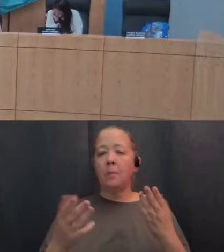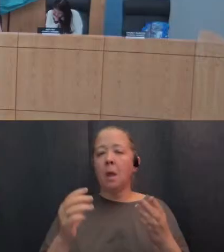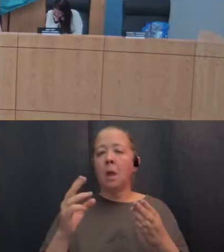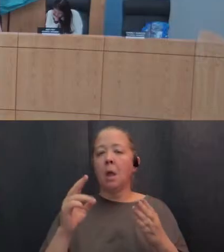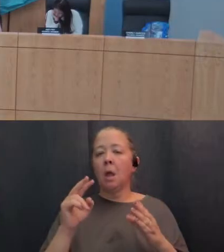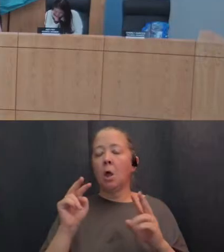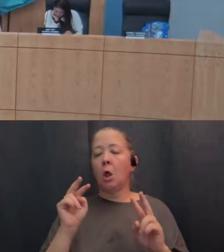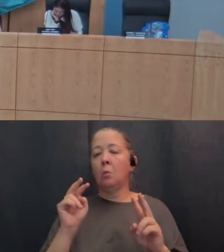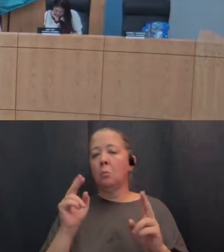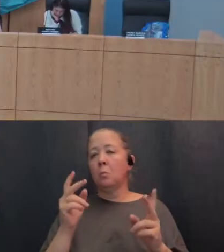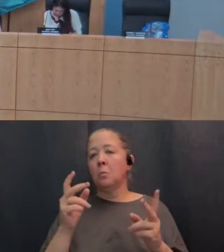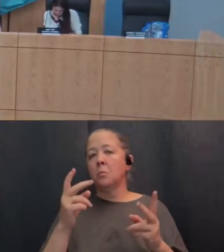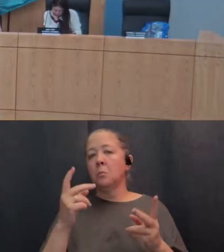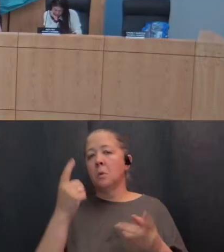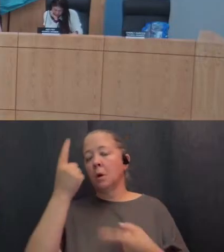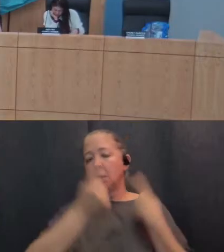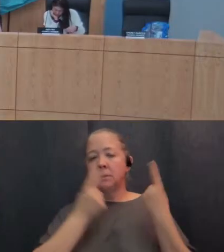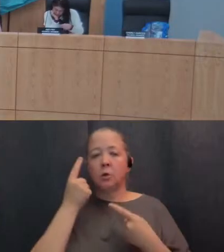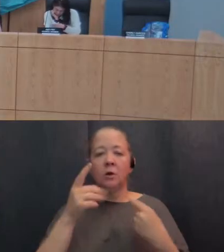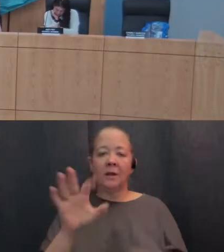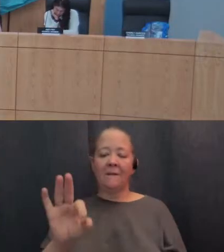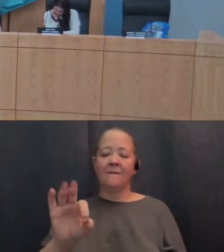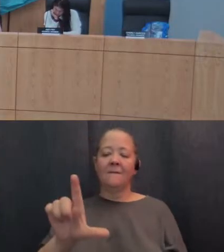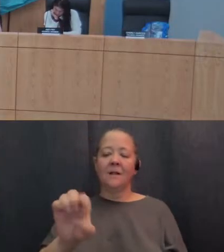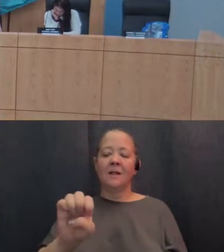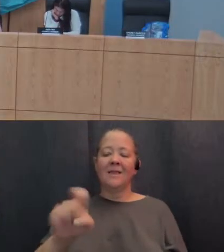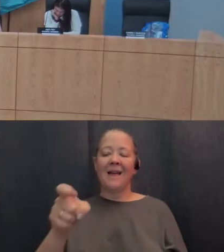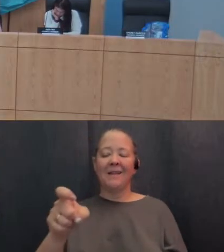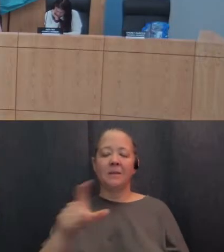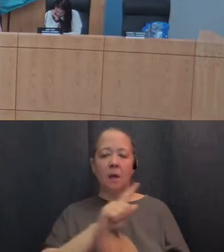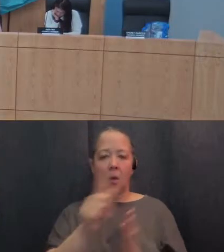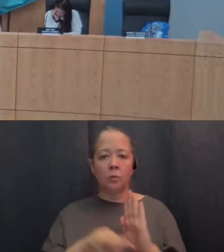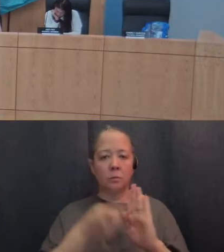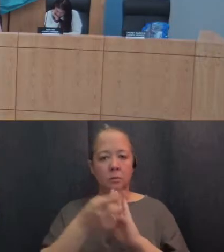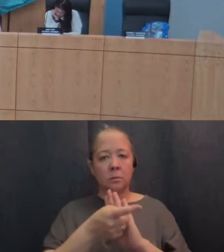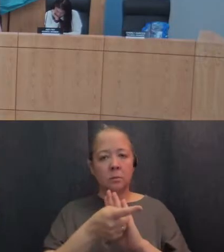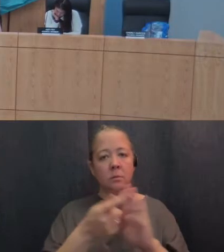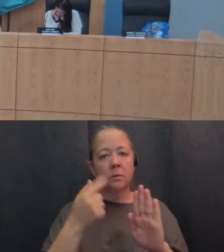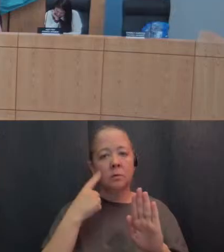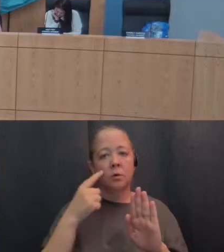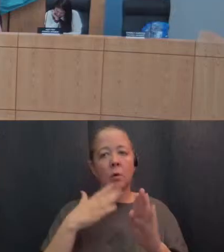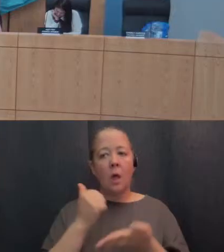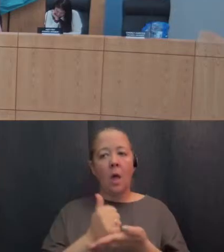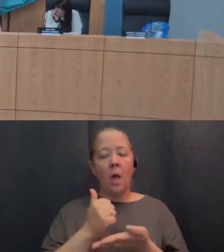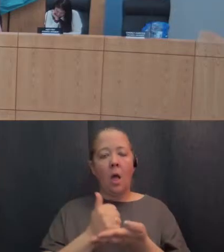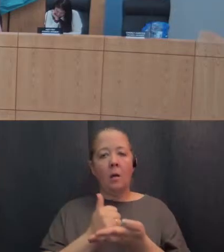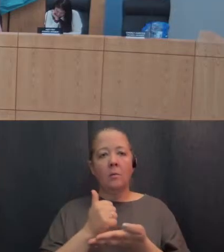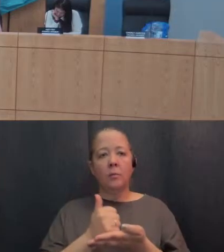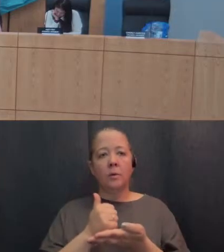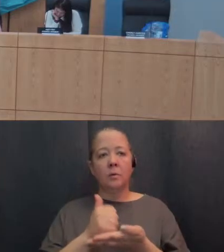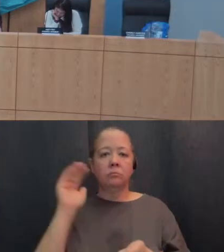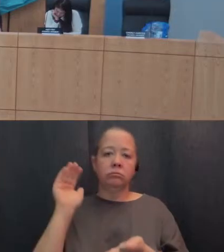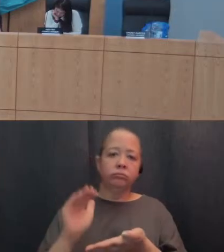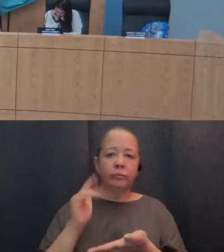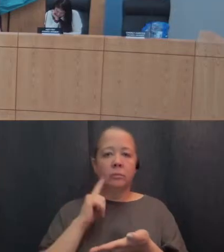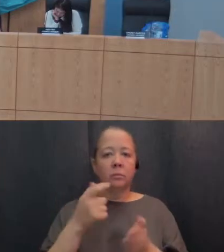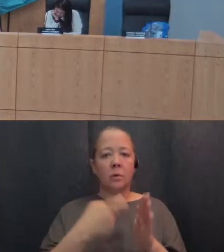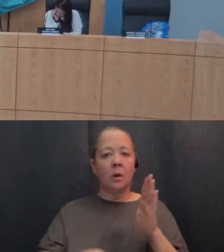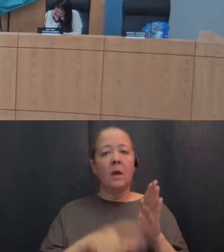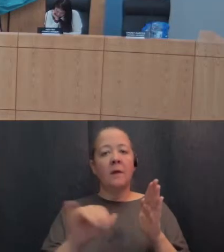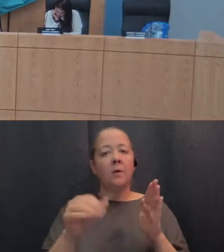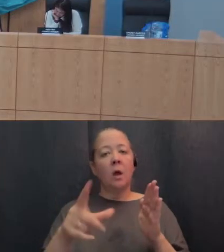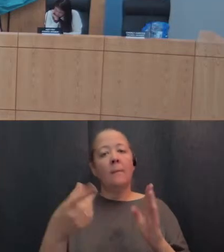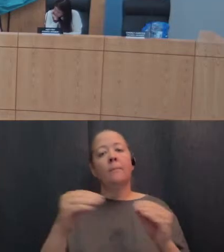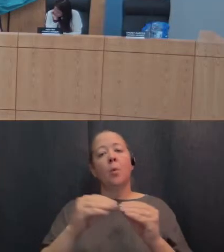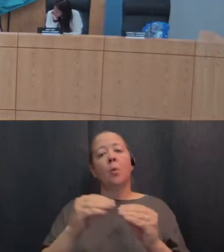for employees. Other companies do that, to look at that as well, to cut out on some of those things. So if you have any further ideas between now and the time we